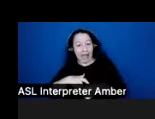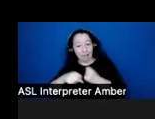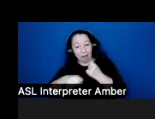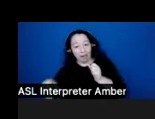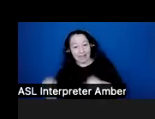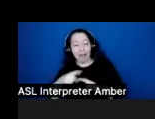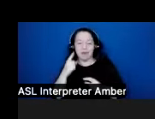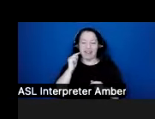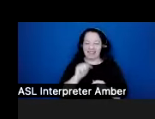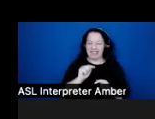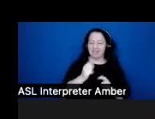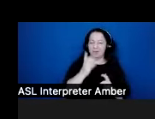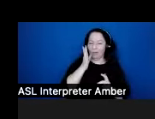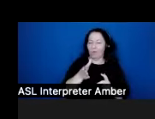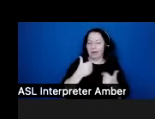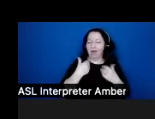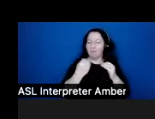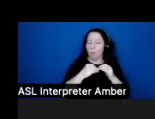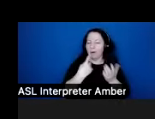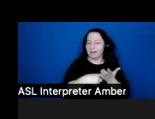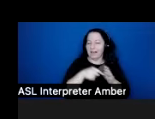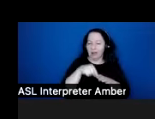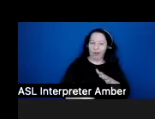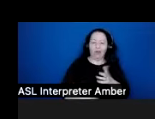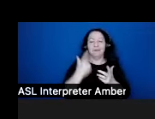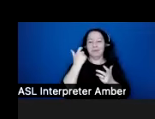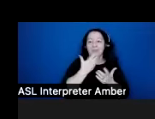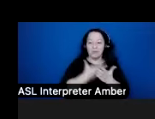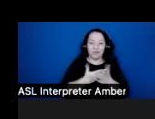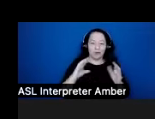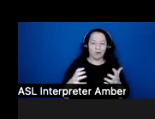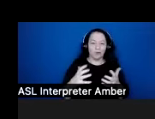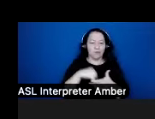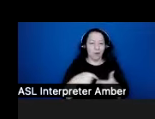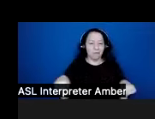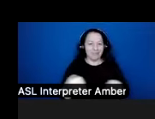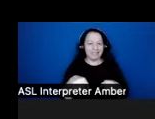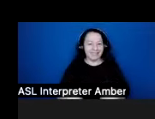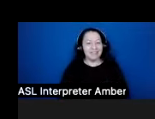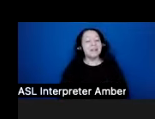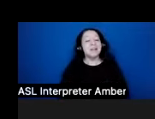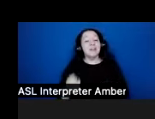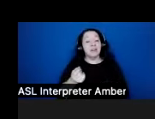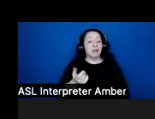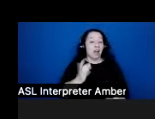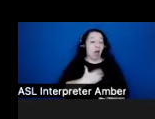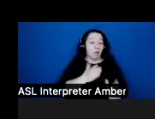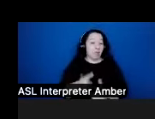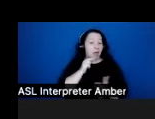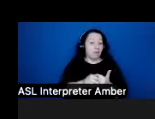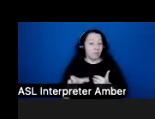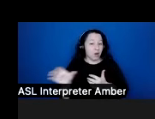this one will take a little bit longer because we have a pretty good group here. But so for the breakout room discussion, what we had sort of thought about